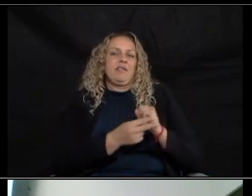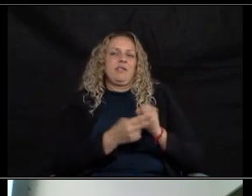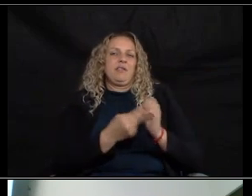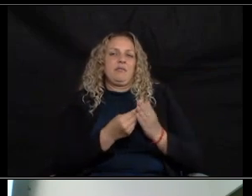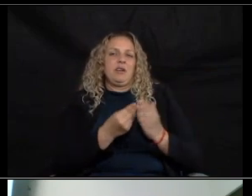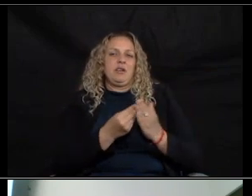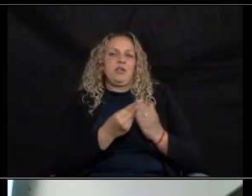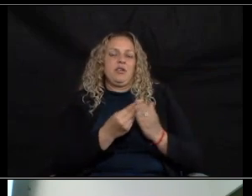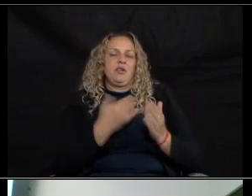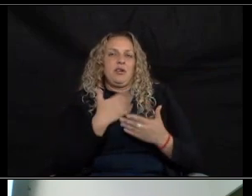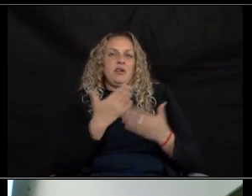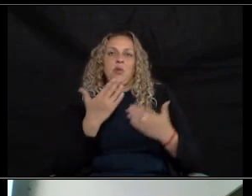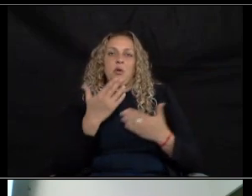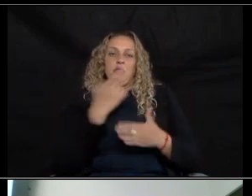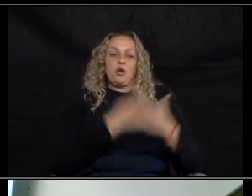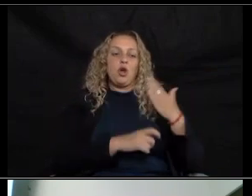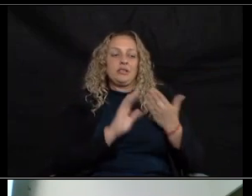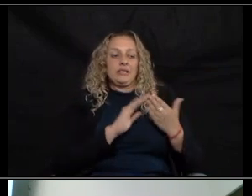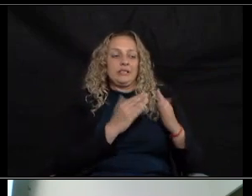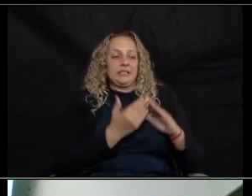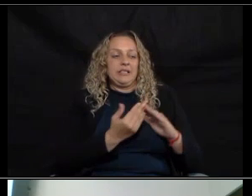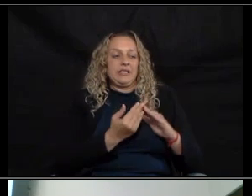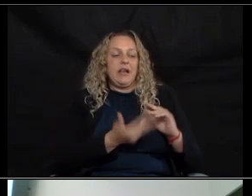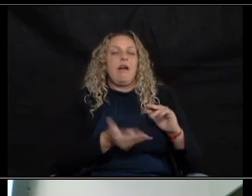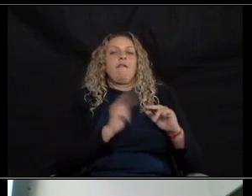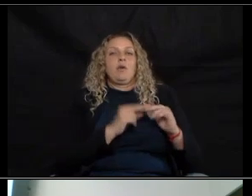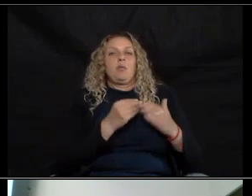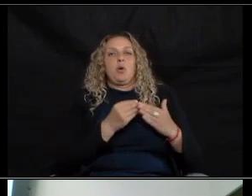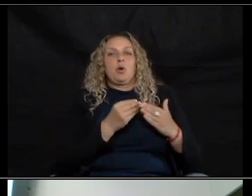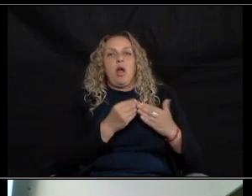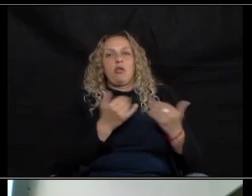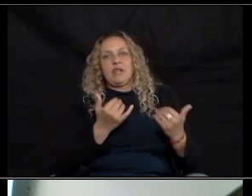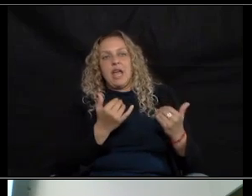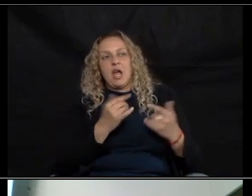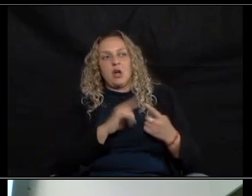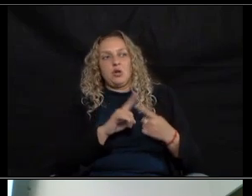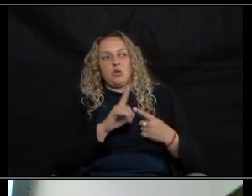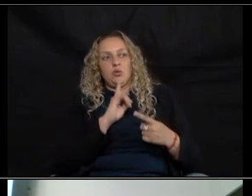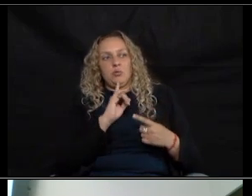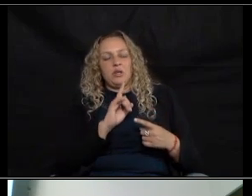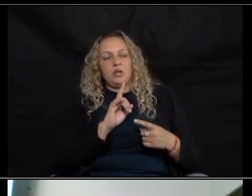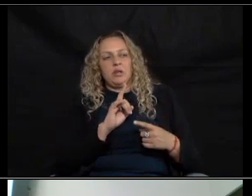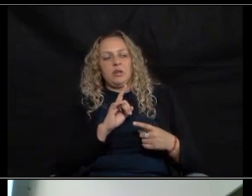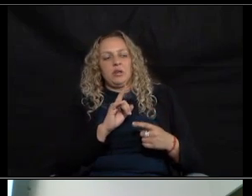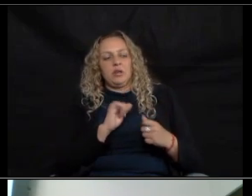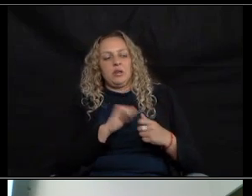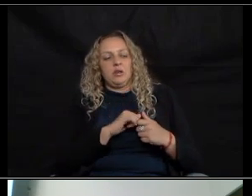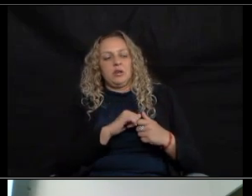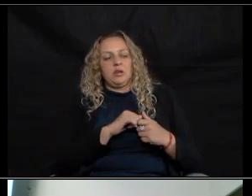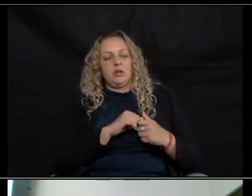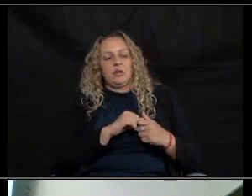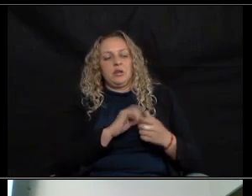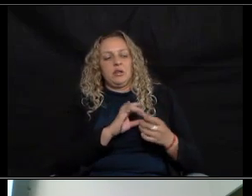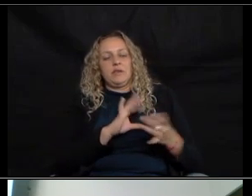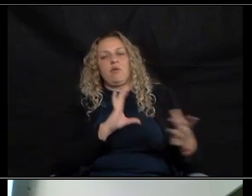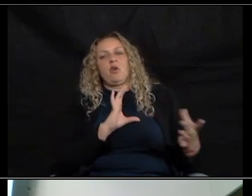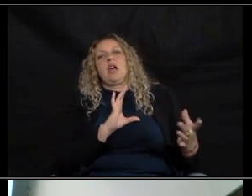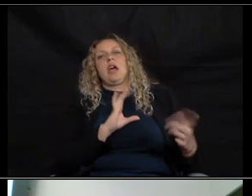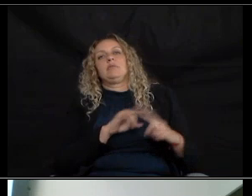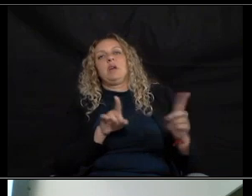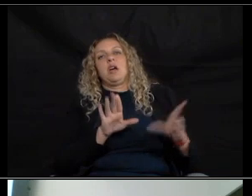going to probably cost the city a few more dollars now to, if we were to sever our ties,